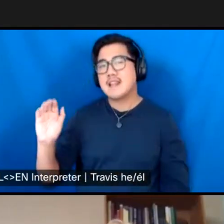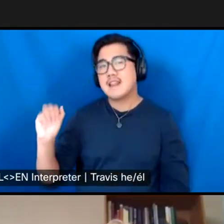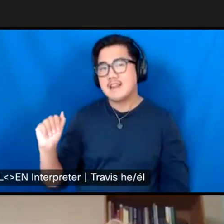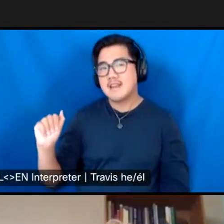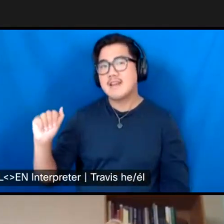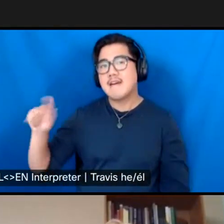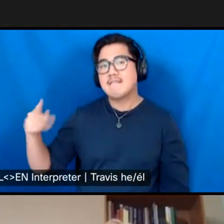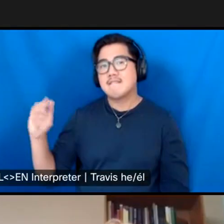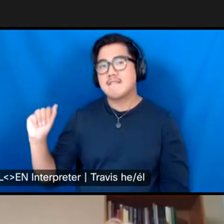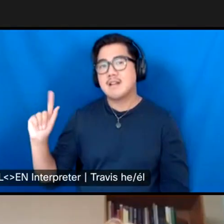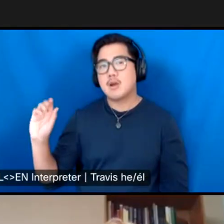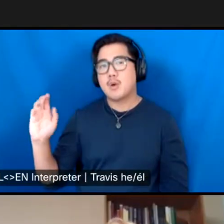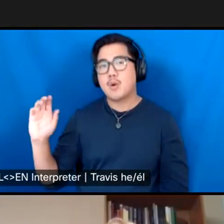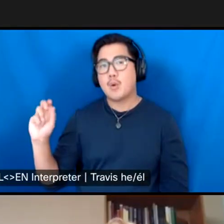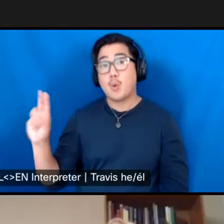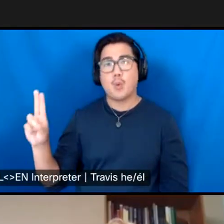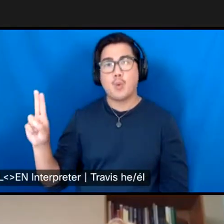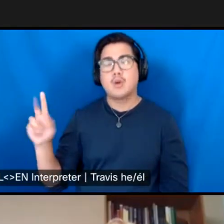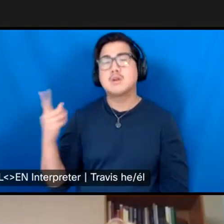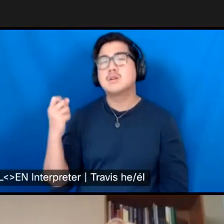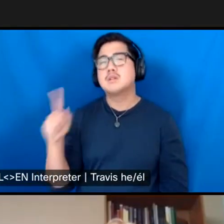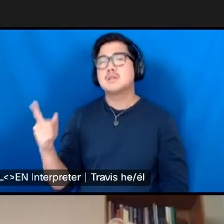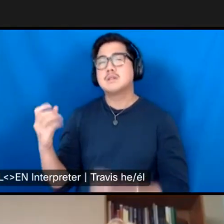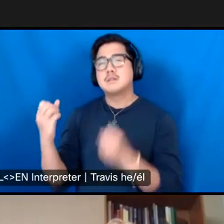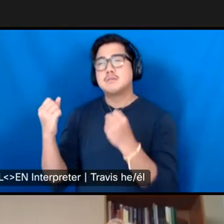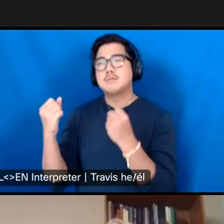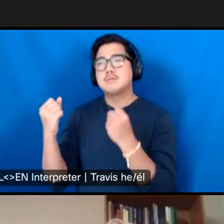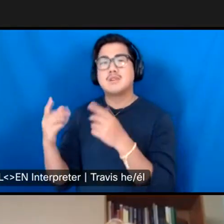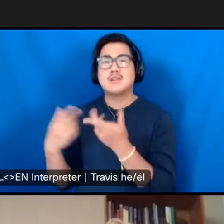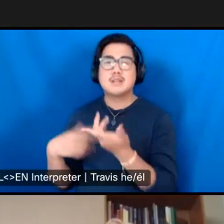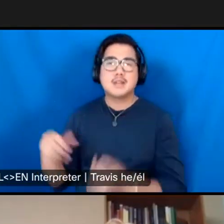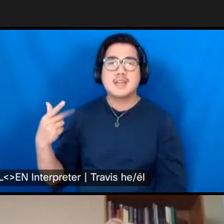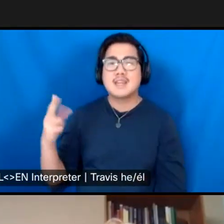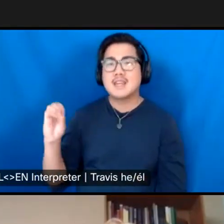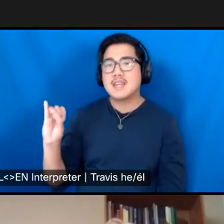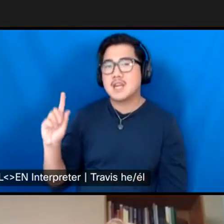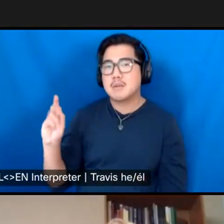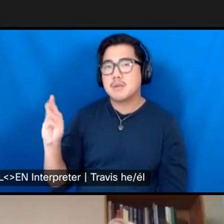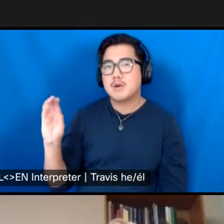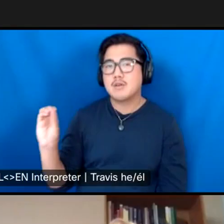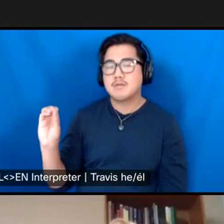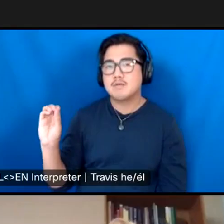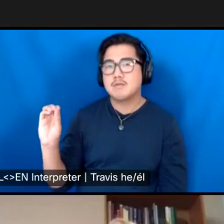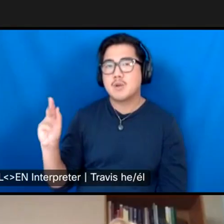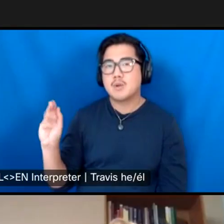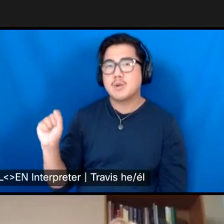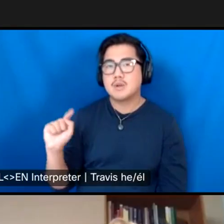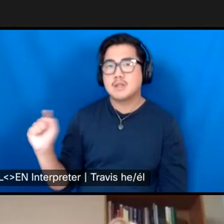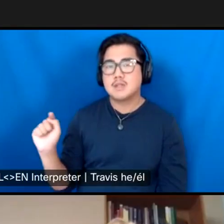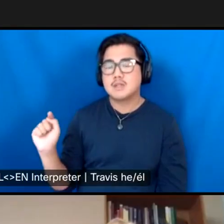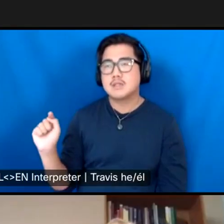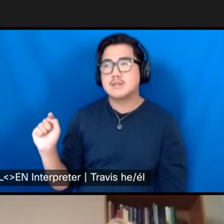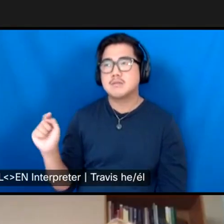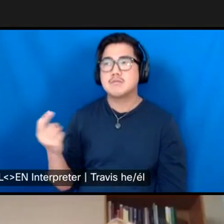multicultural supervision, um, Guillermo Bernal and others, um, how to